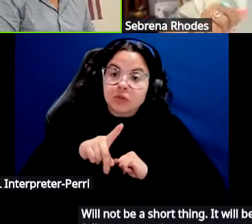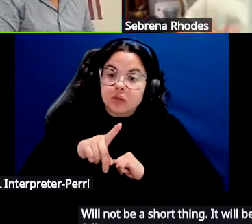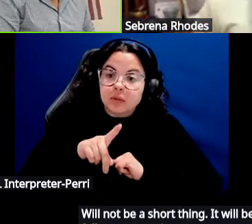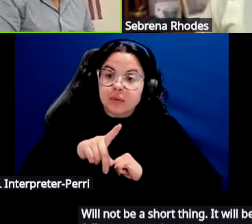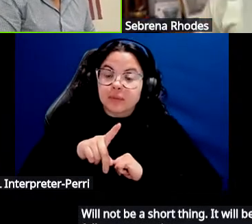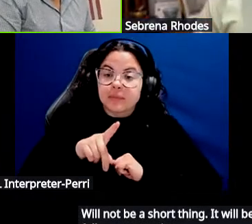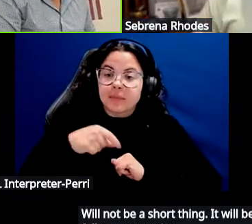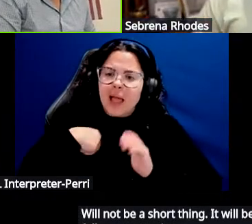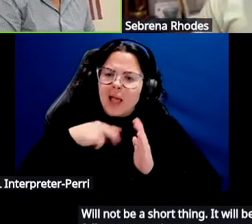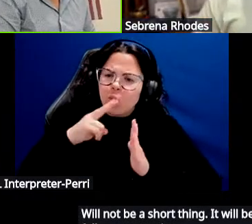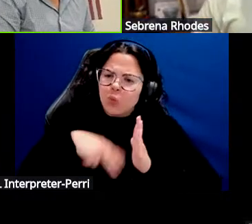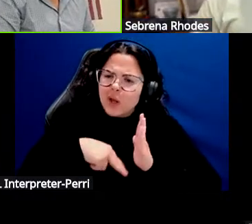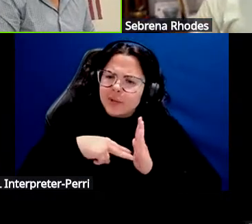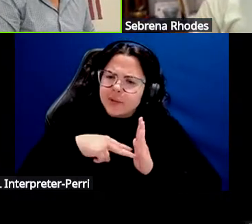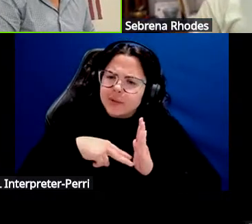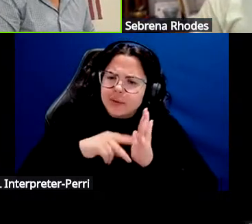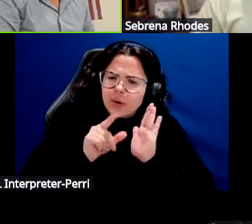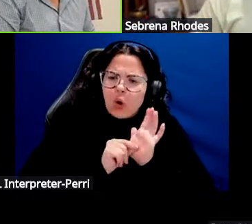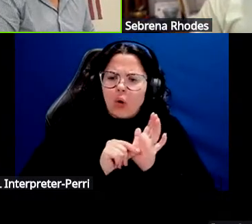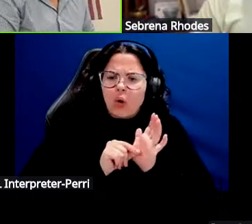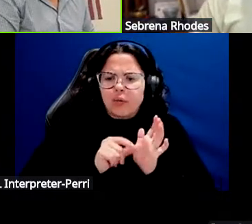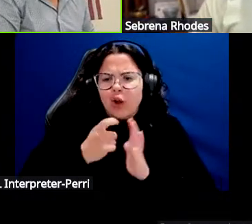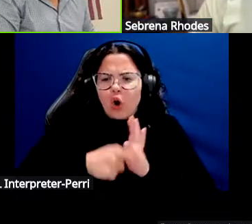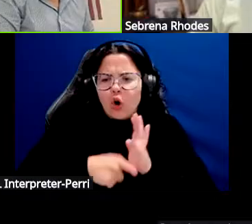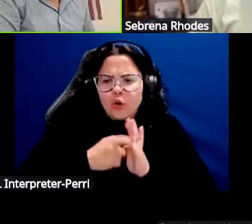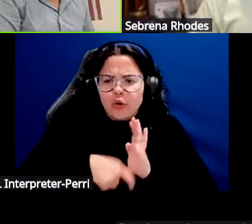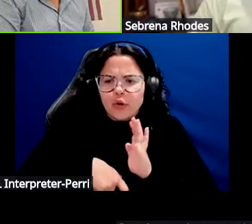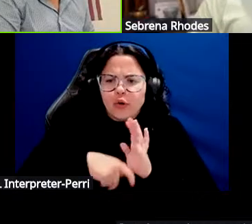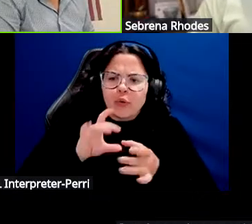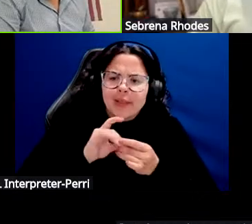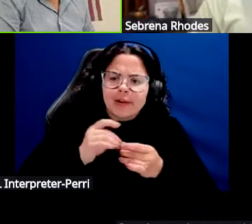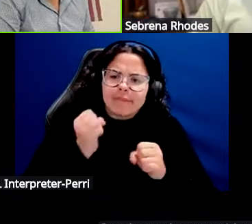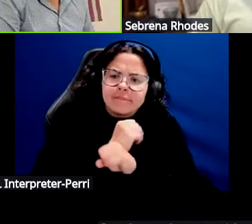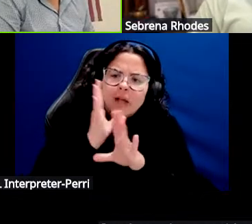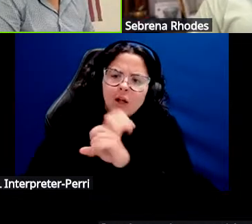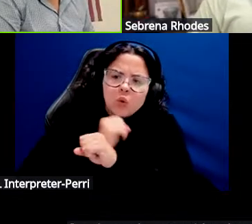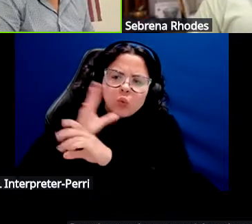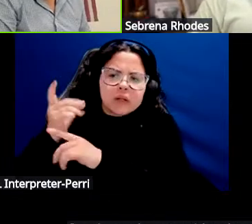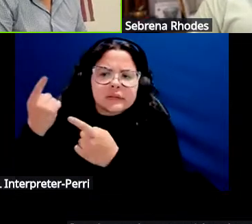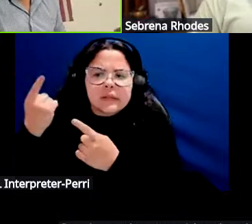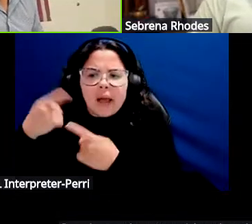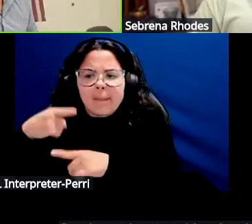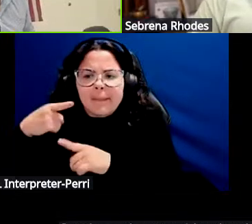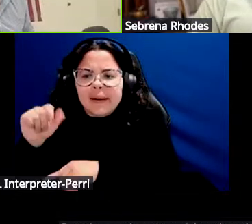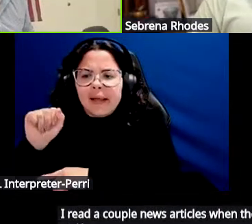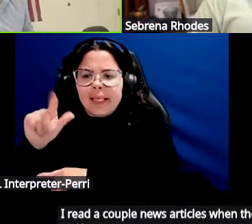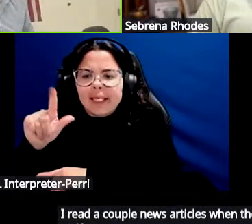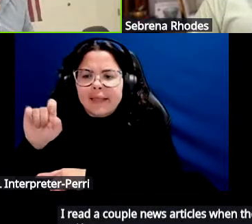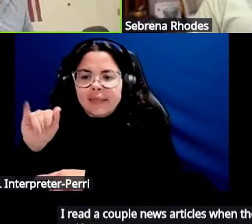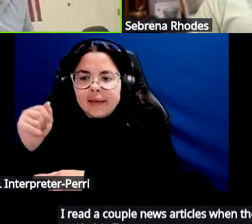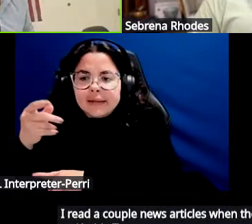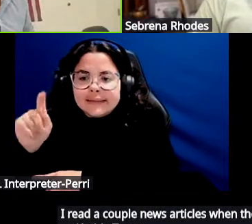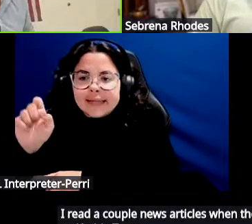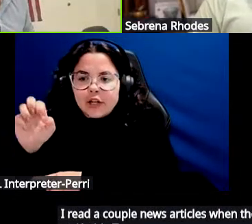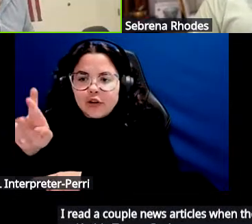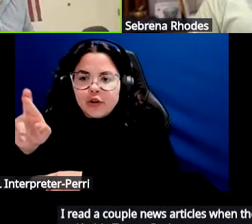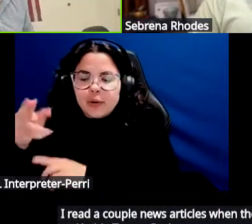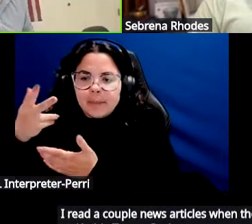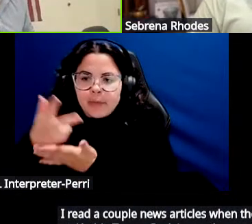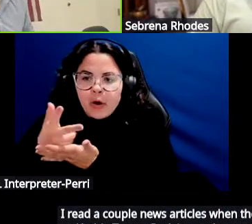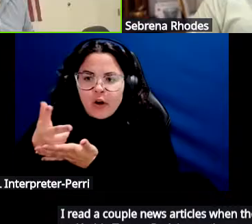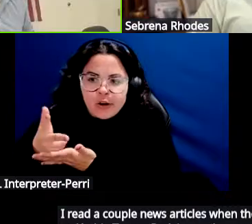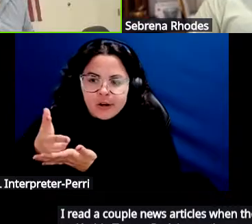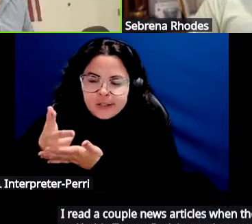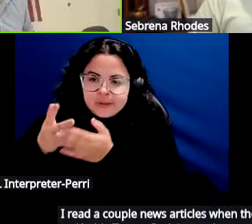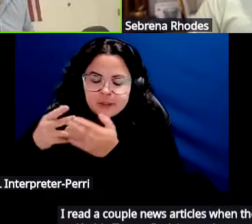I read in a couple news articles when there was an incident of fireworks going off at Alethea Tanner Park in another part of Ward